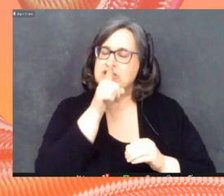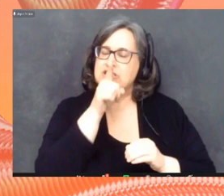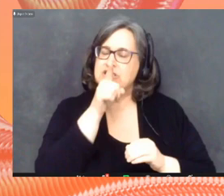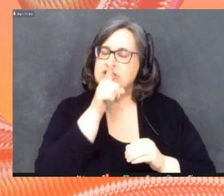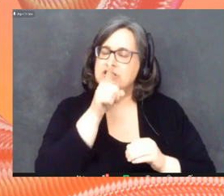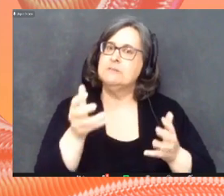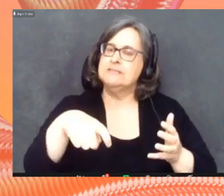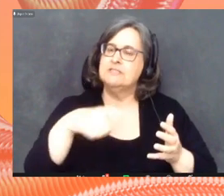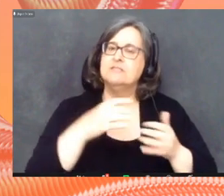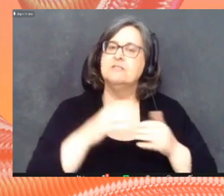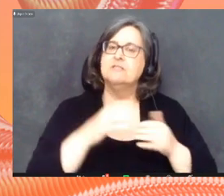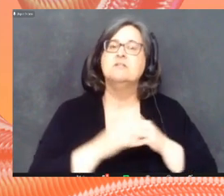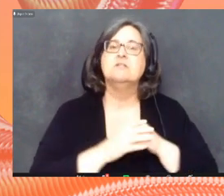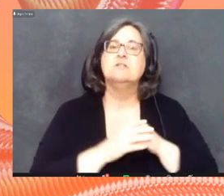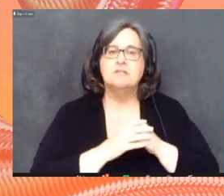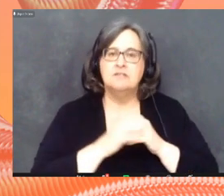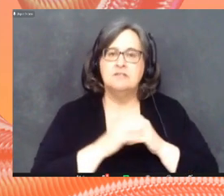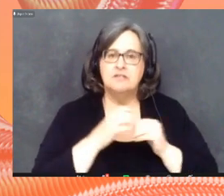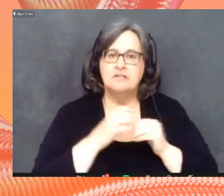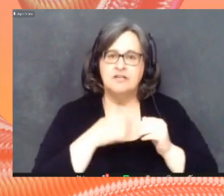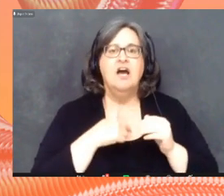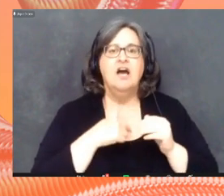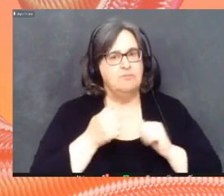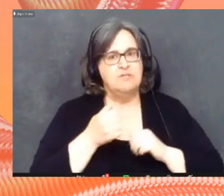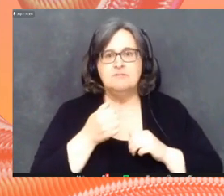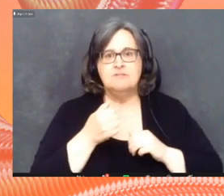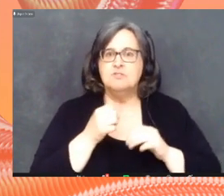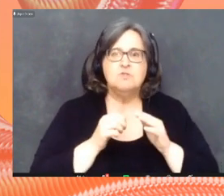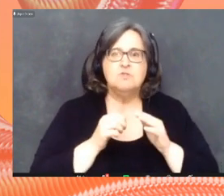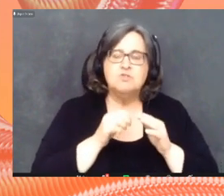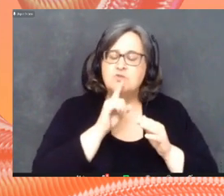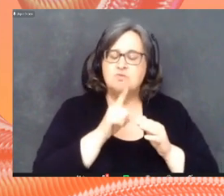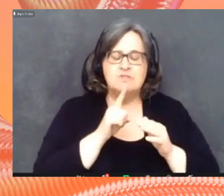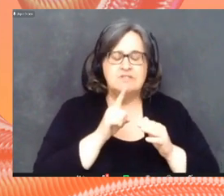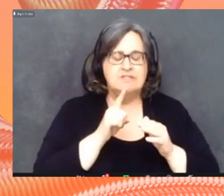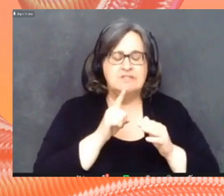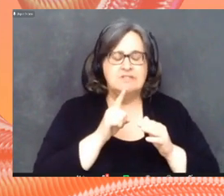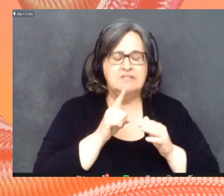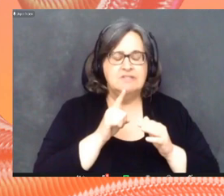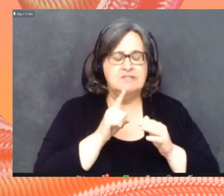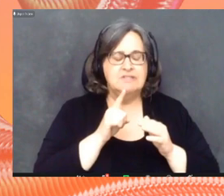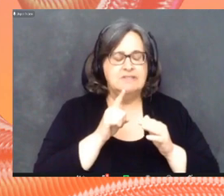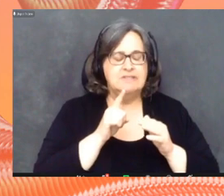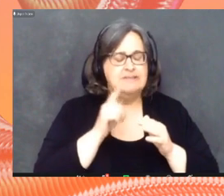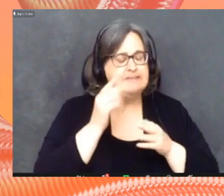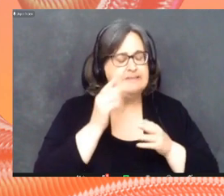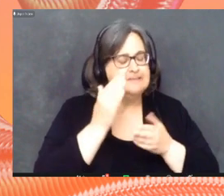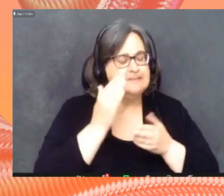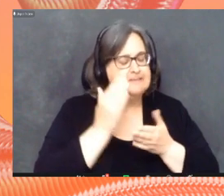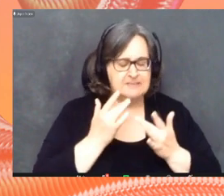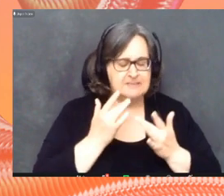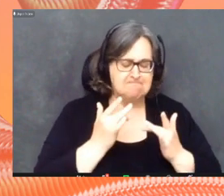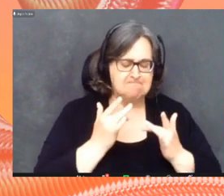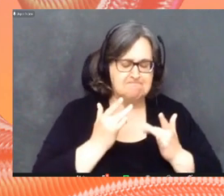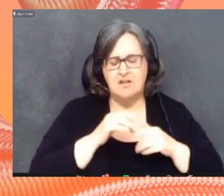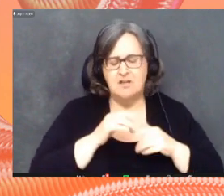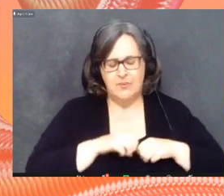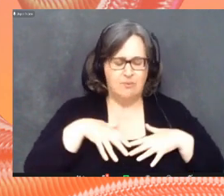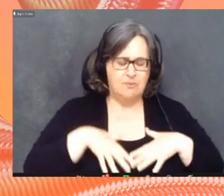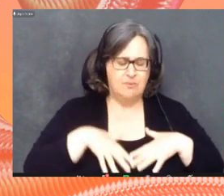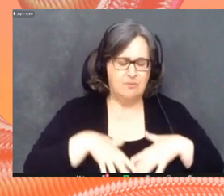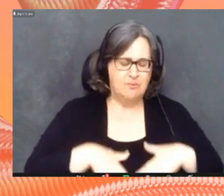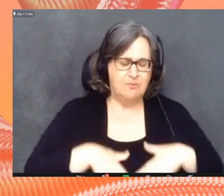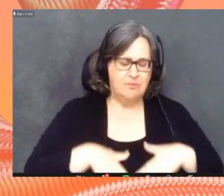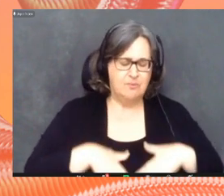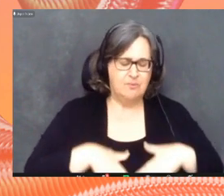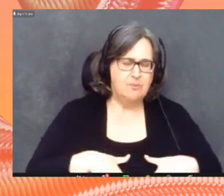really helped to dig me out of a lot of self-pity and despair. Yep. Or it helped to keep at least like